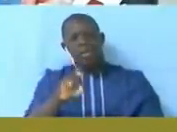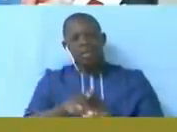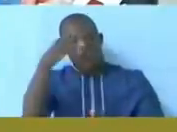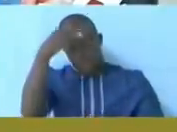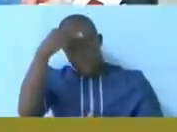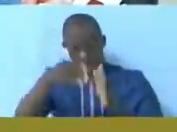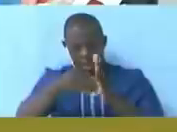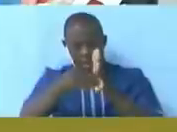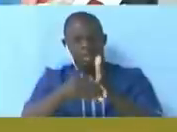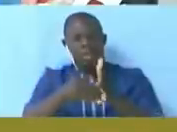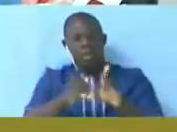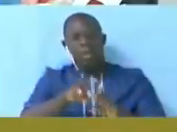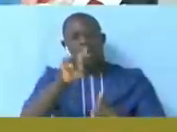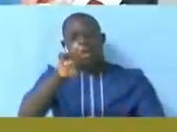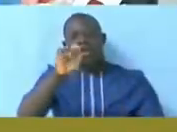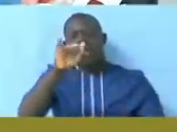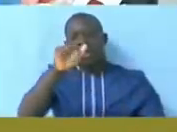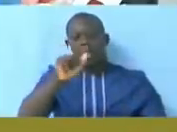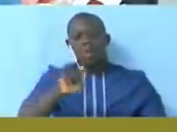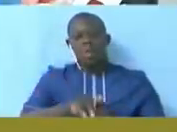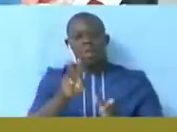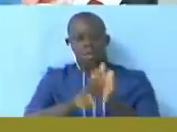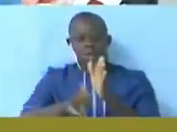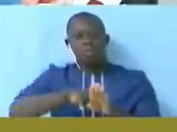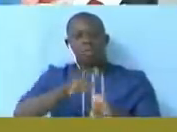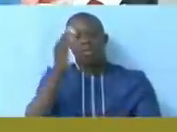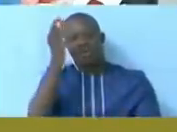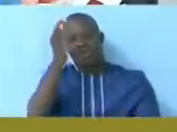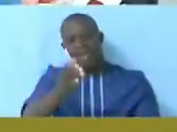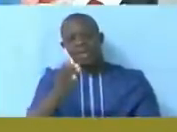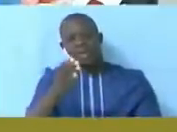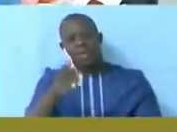nyaton ko the NIA. And he reported directly to the president.